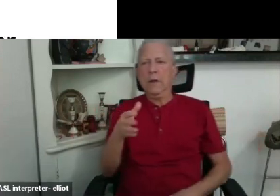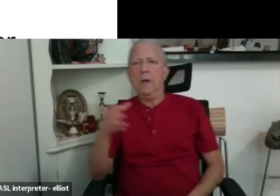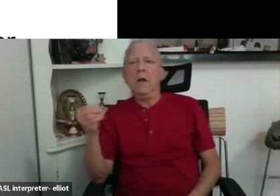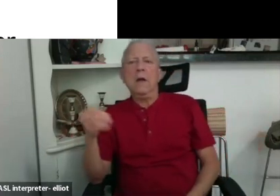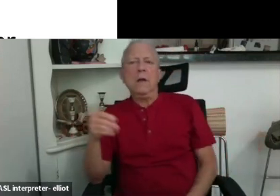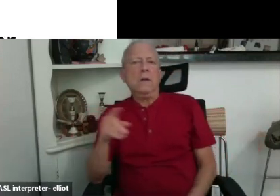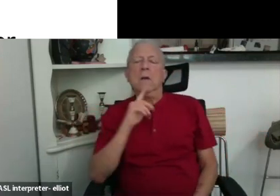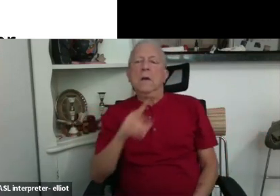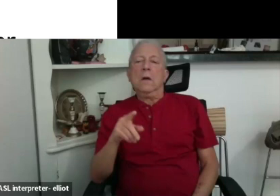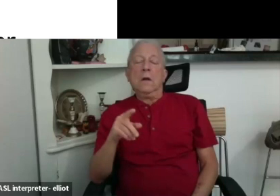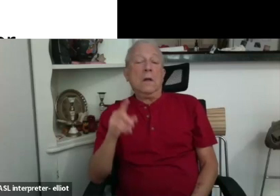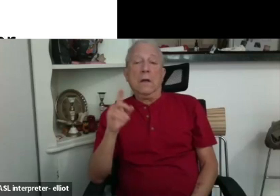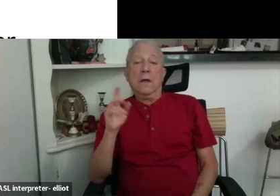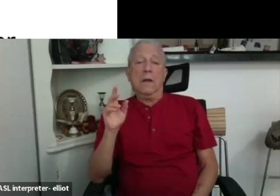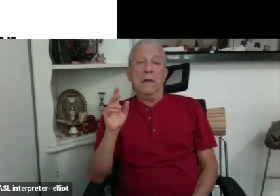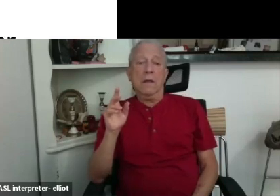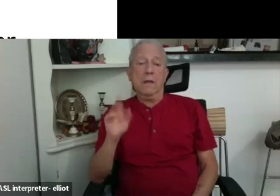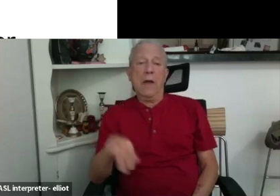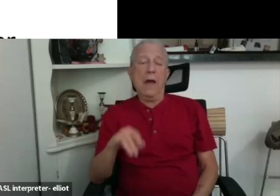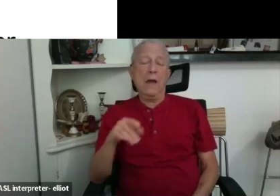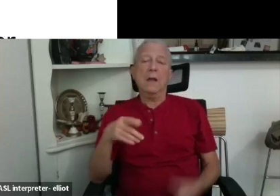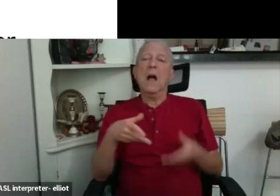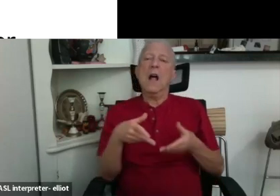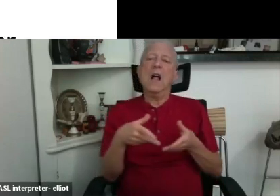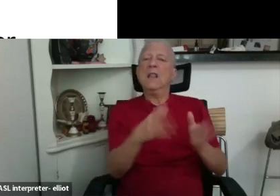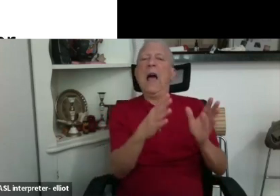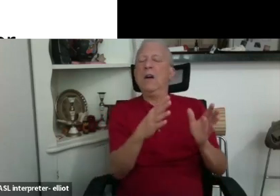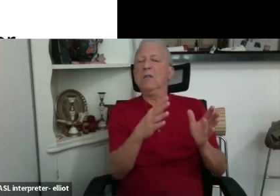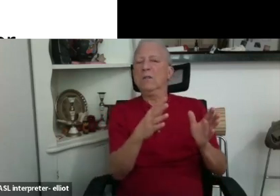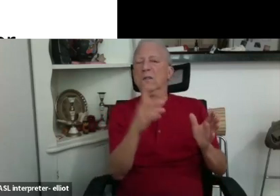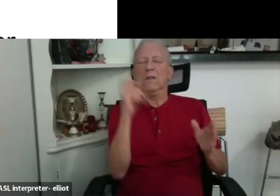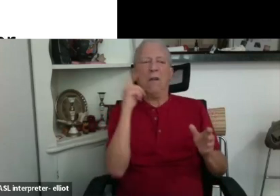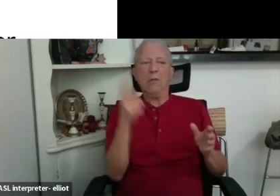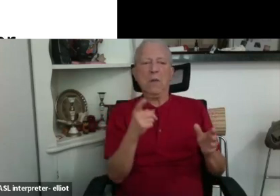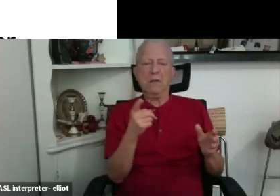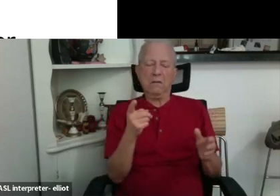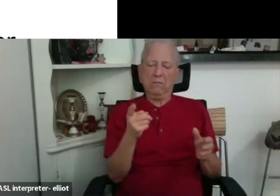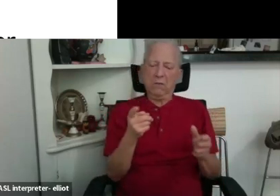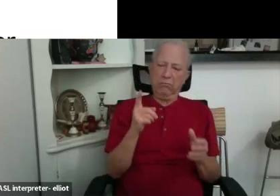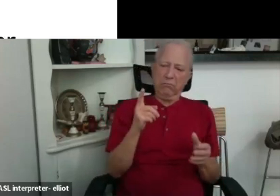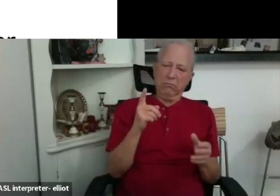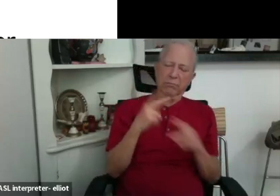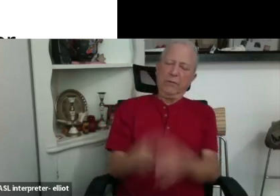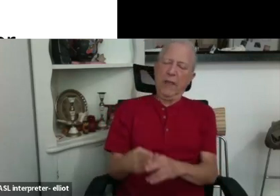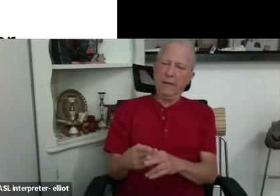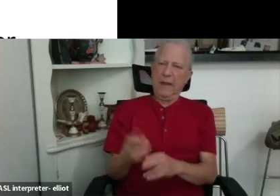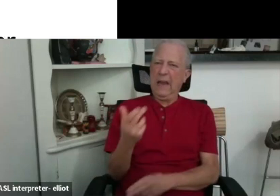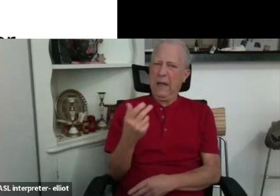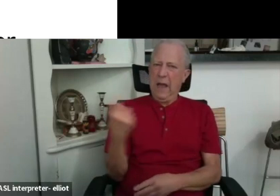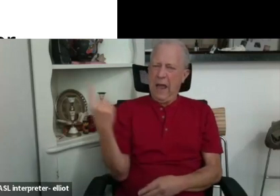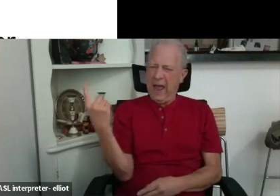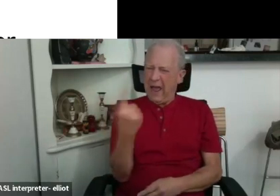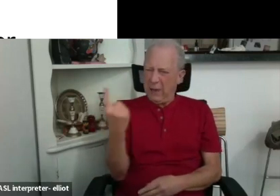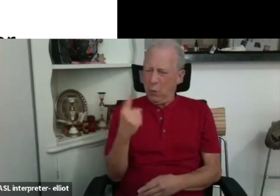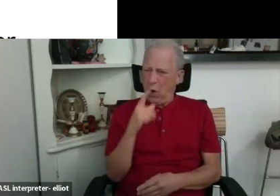it basically like it allows them to designate anyone who's like supporting or otherwise associated with foreign